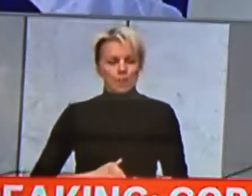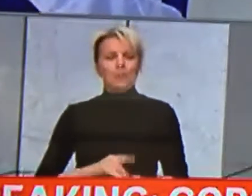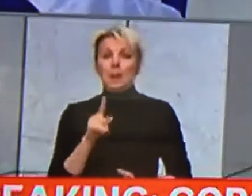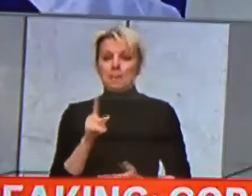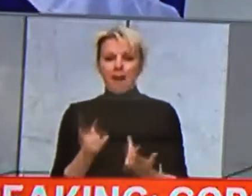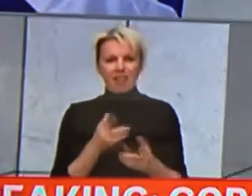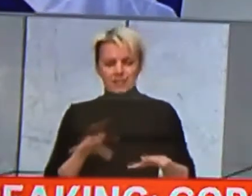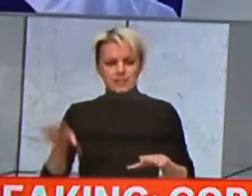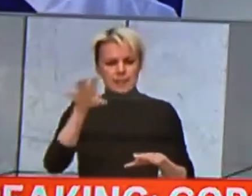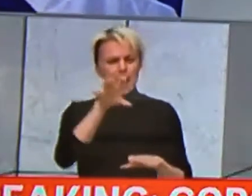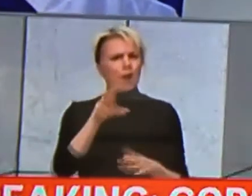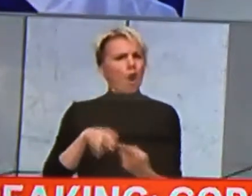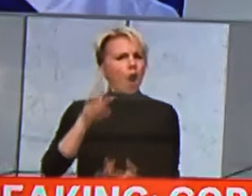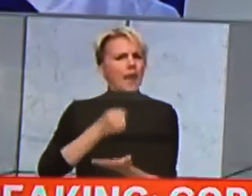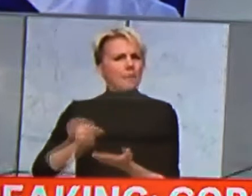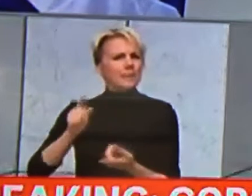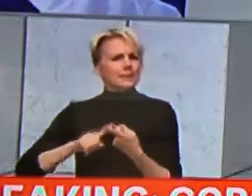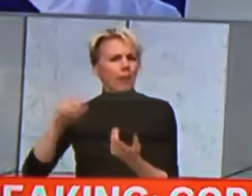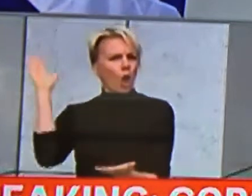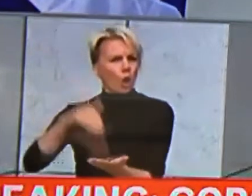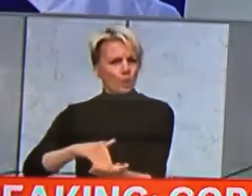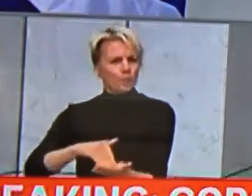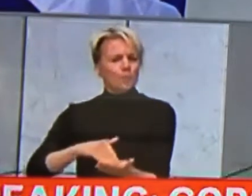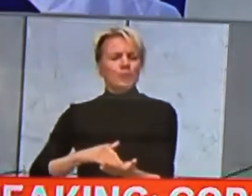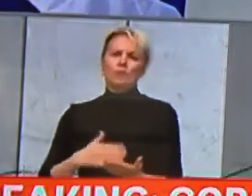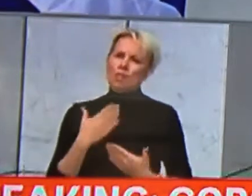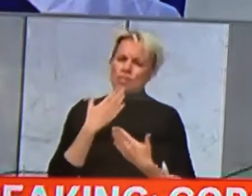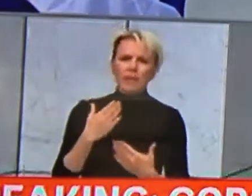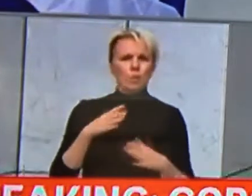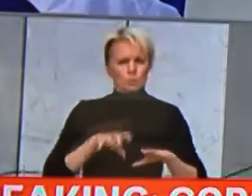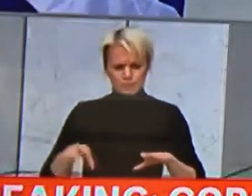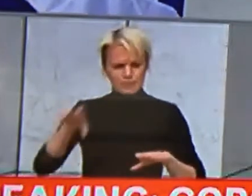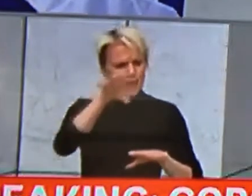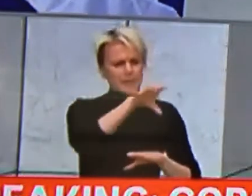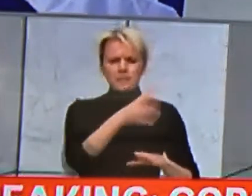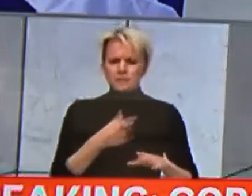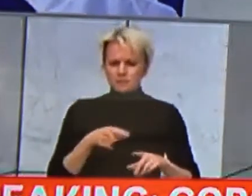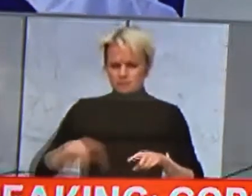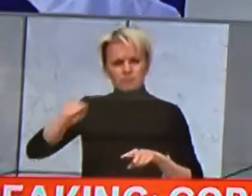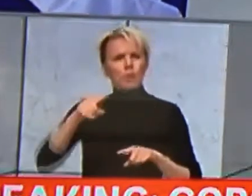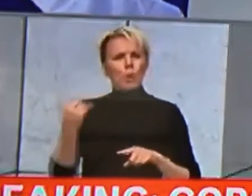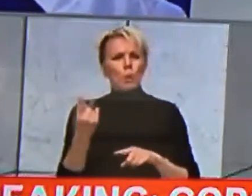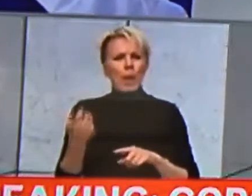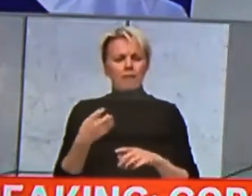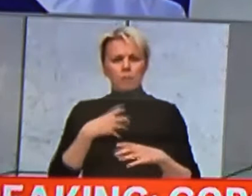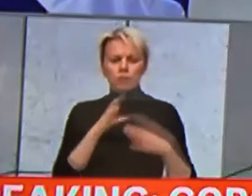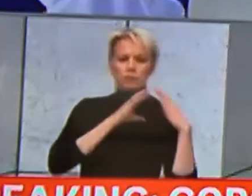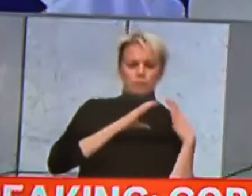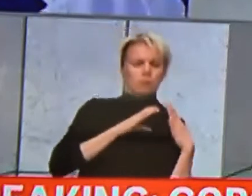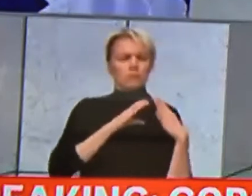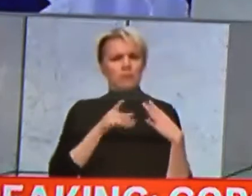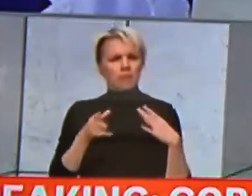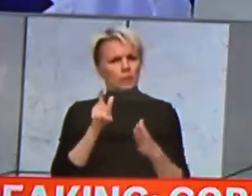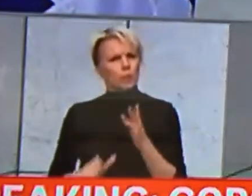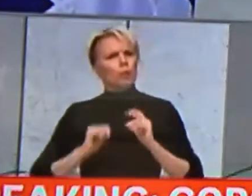do thank them. Those states that get the biggest share of arrivals are really having to step up in the national interest, and I think that is a tremendous effort.